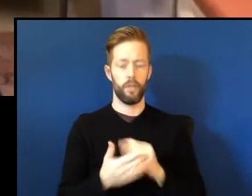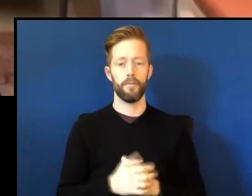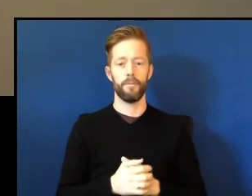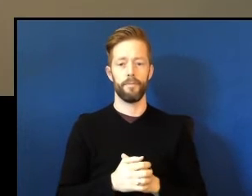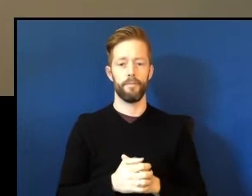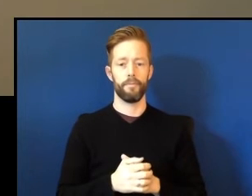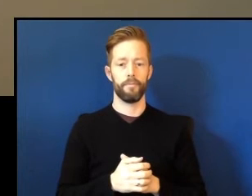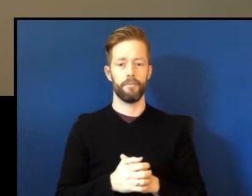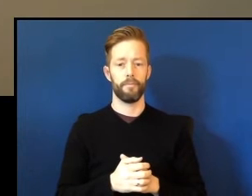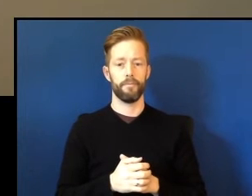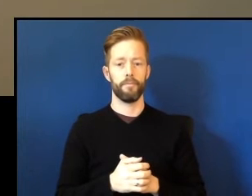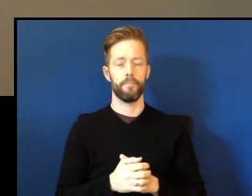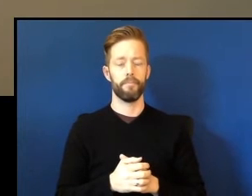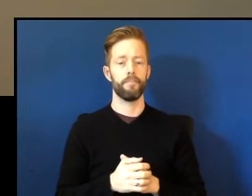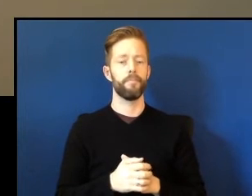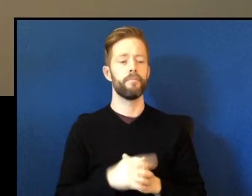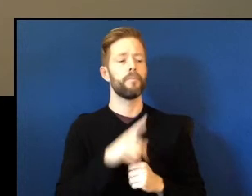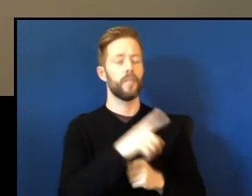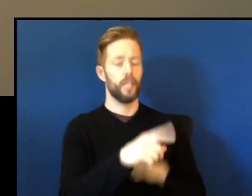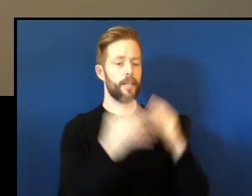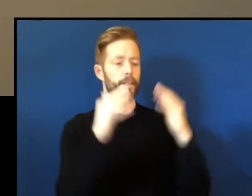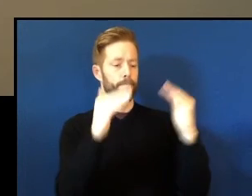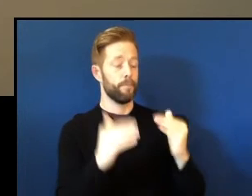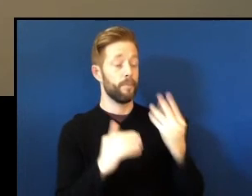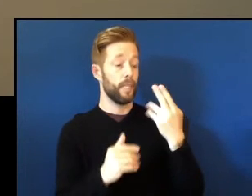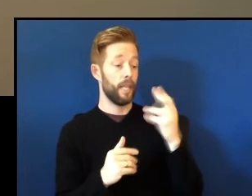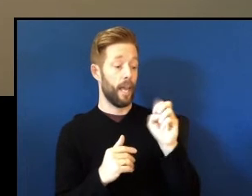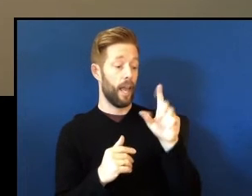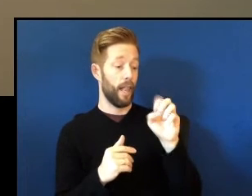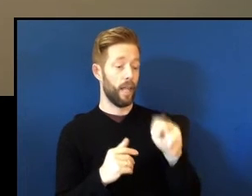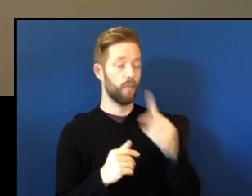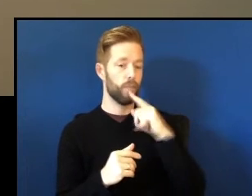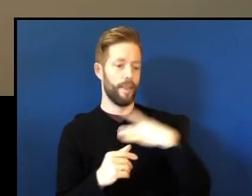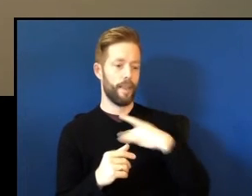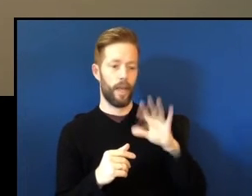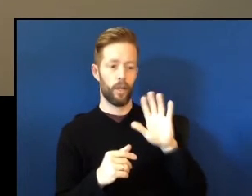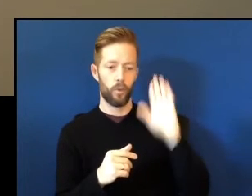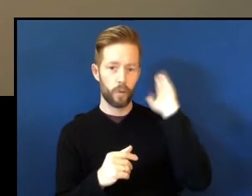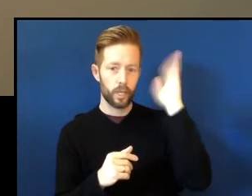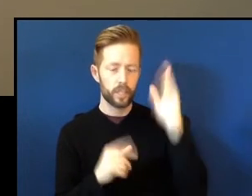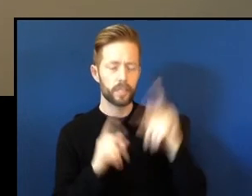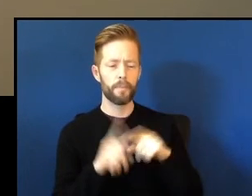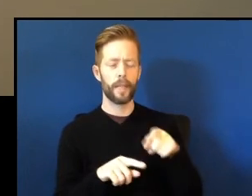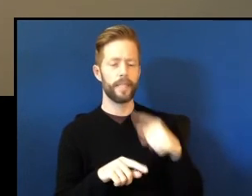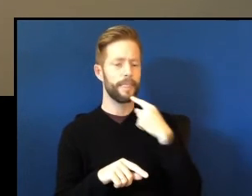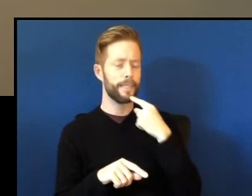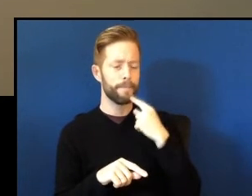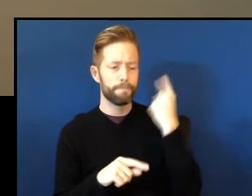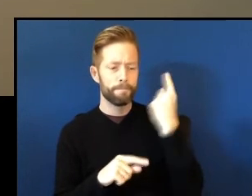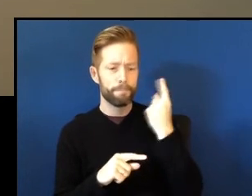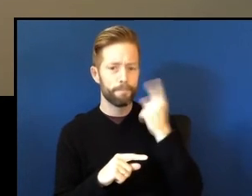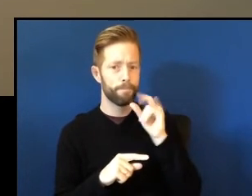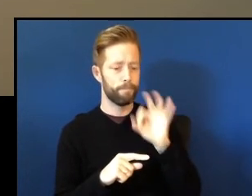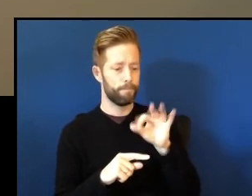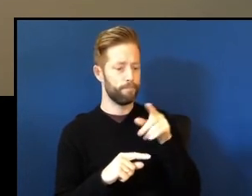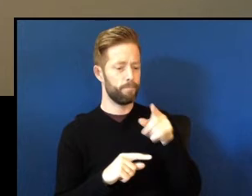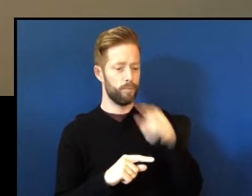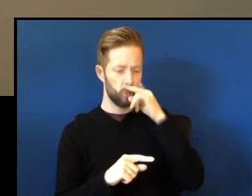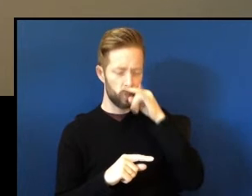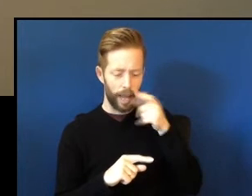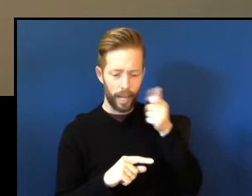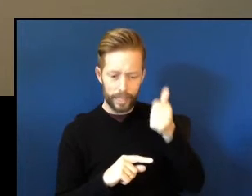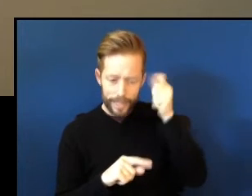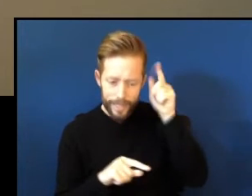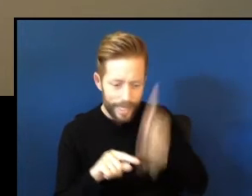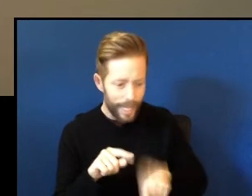Okay, great. So Helen really liked your presentation, Alyssa, but she wonders what happens if a child can't figure out